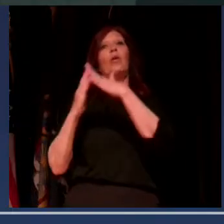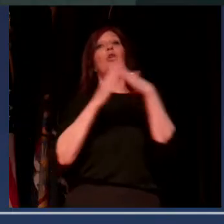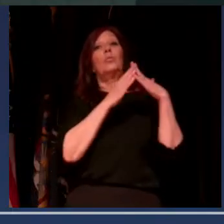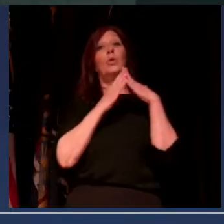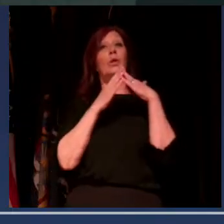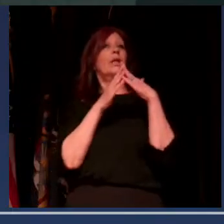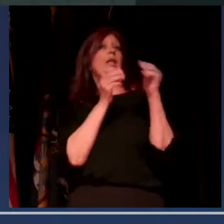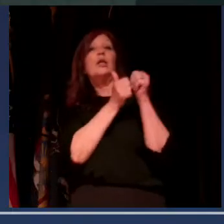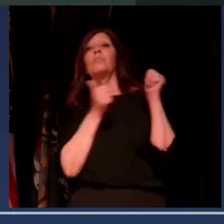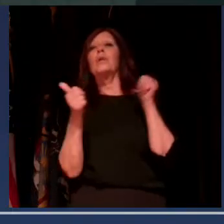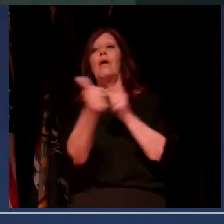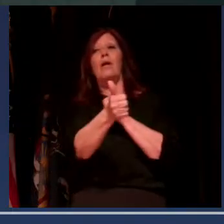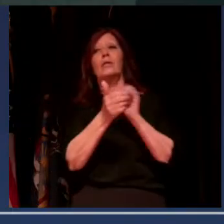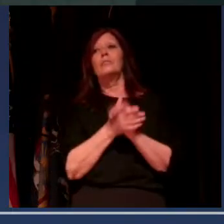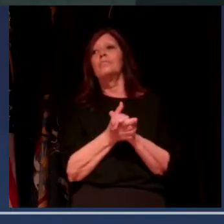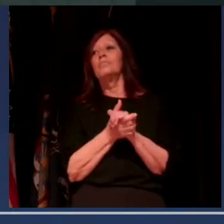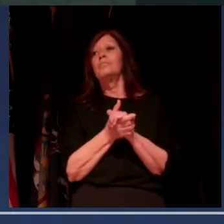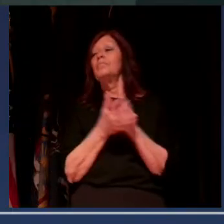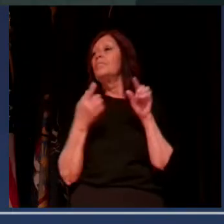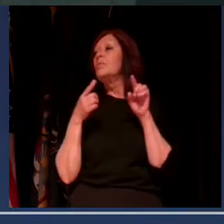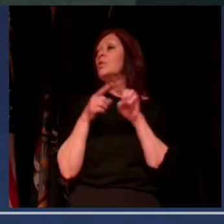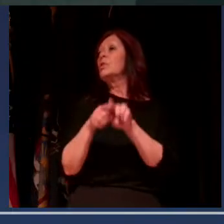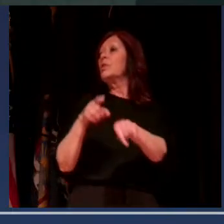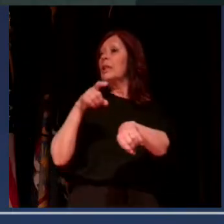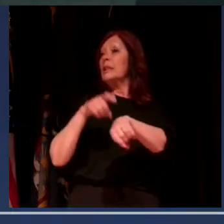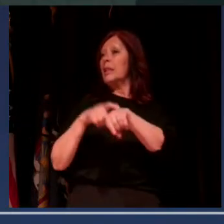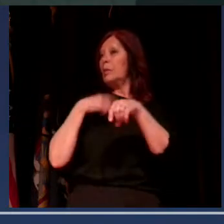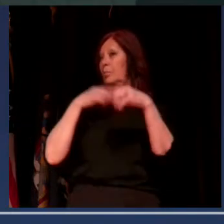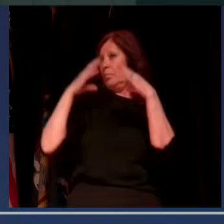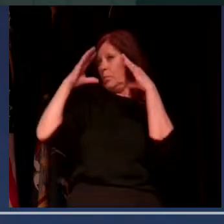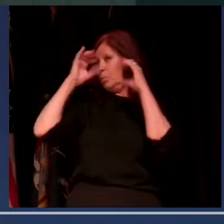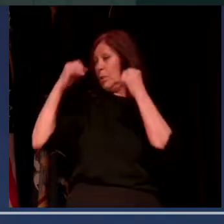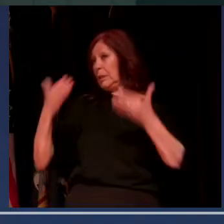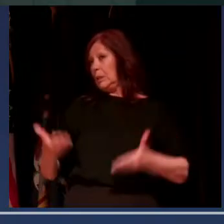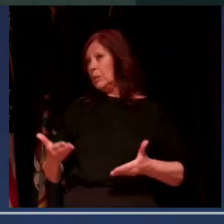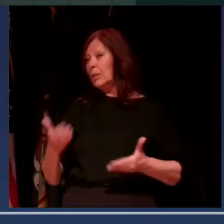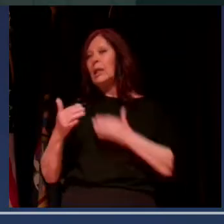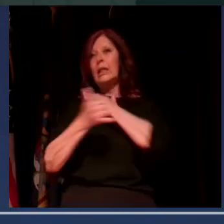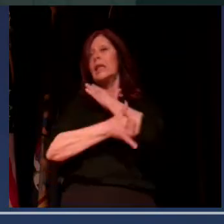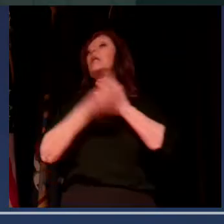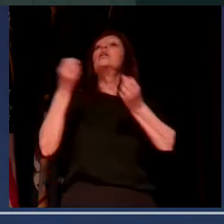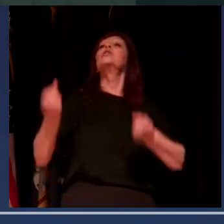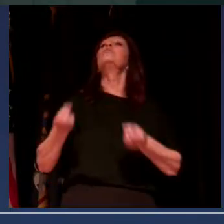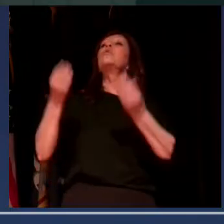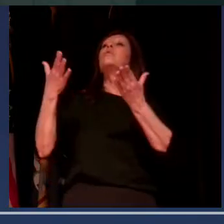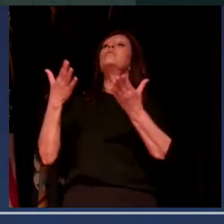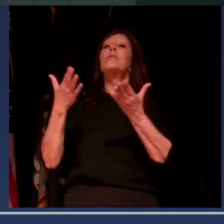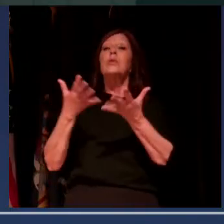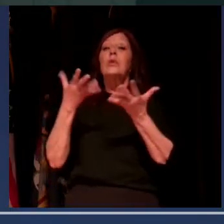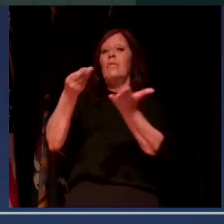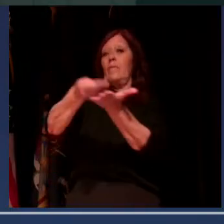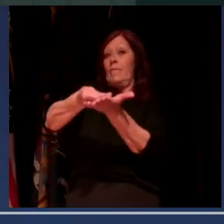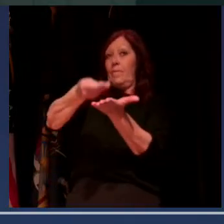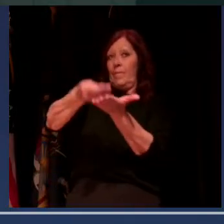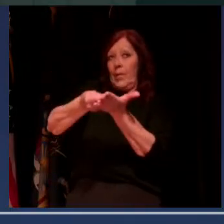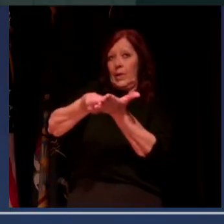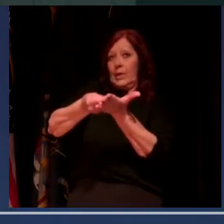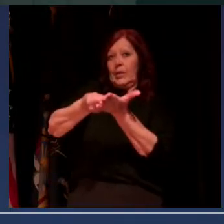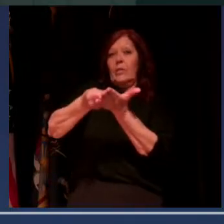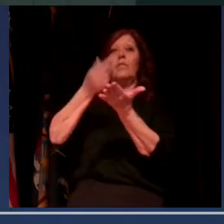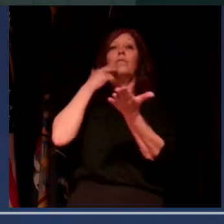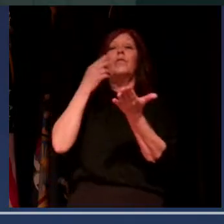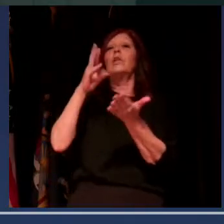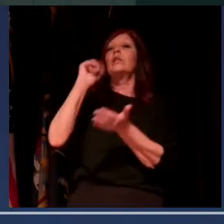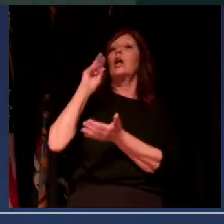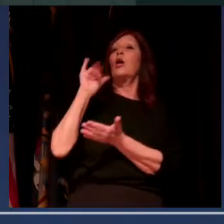beyond. During my time as a president, the county has provided a significant funding of capital